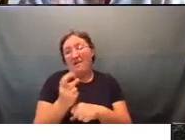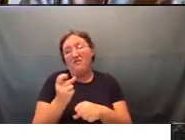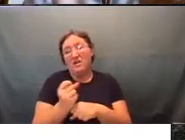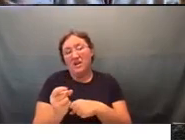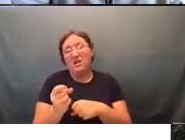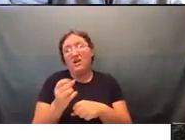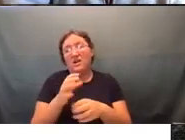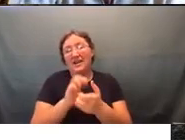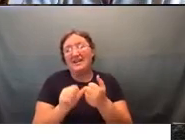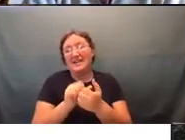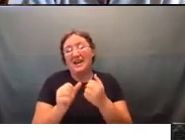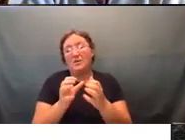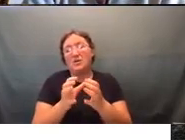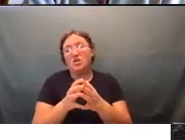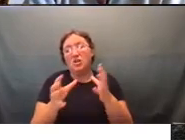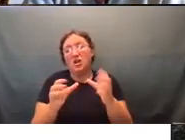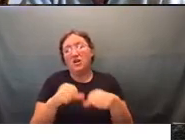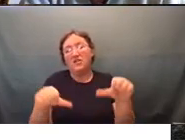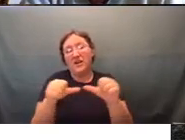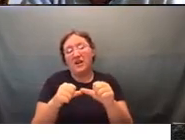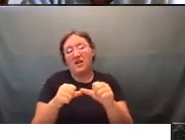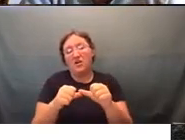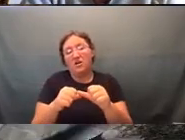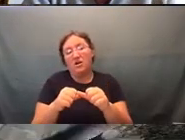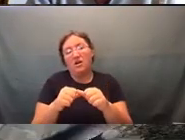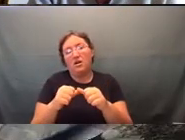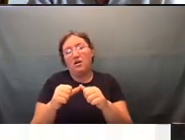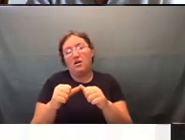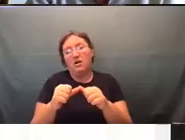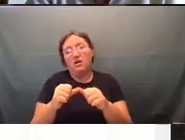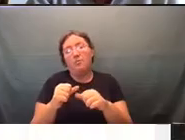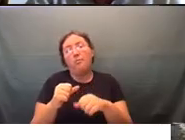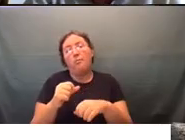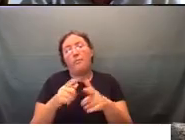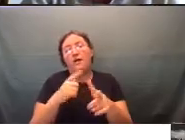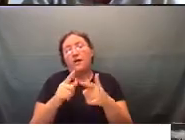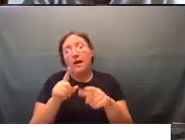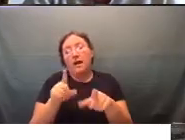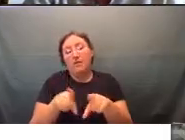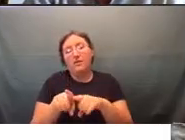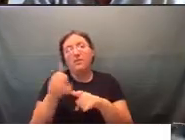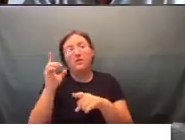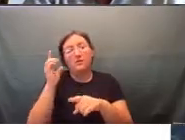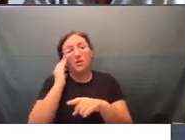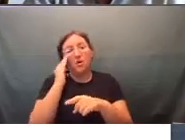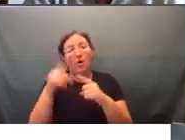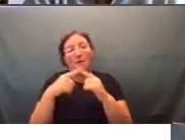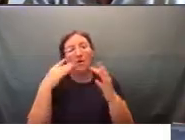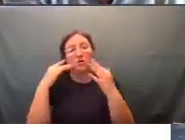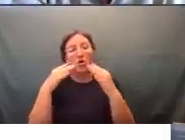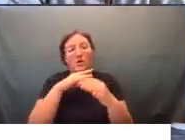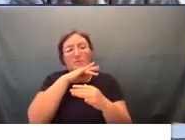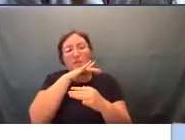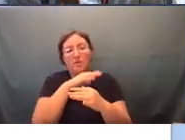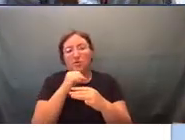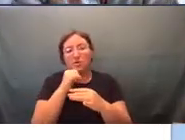a lot of social trails not going where we need to go. And then we're aware of noise pollution as well as we go.